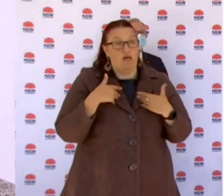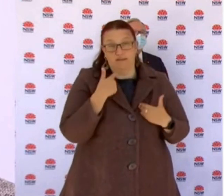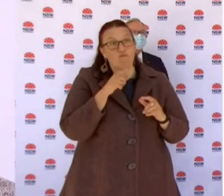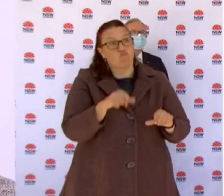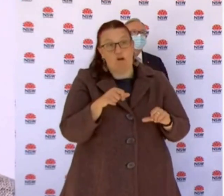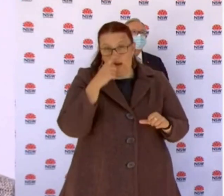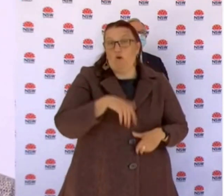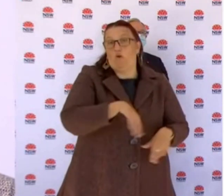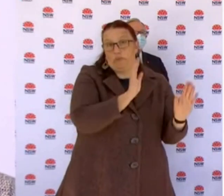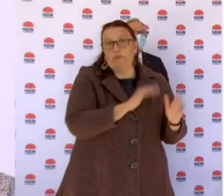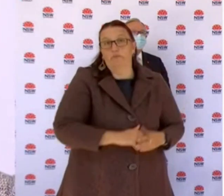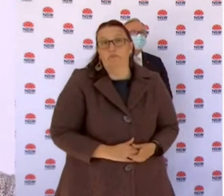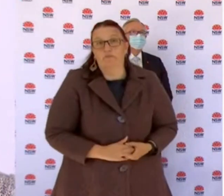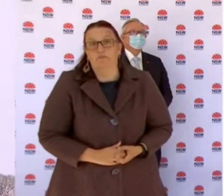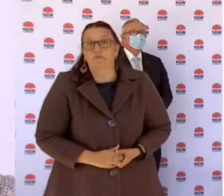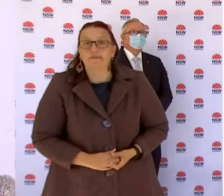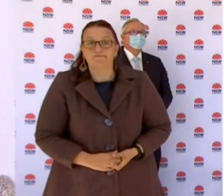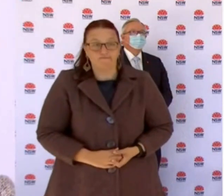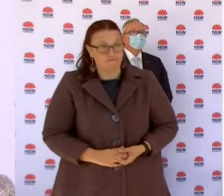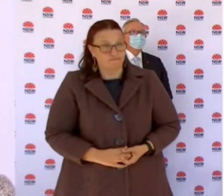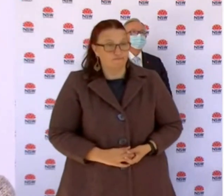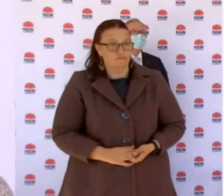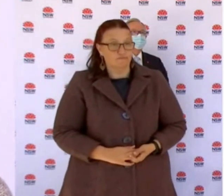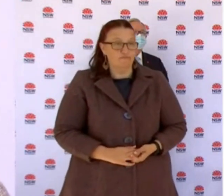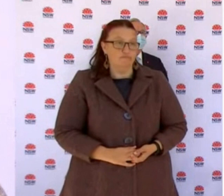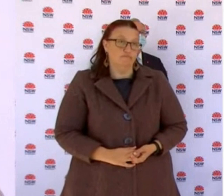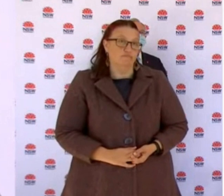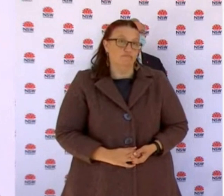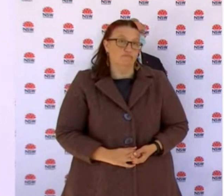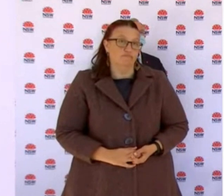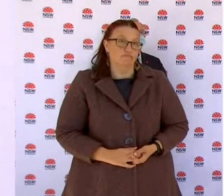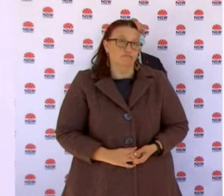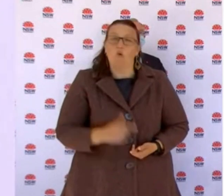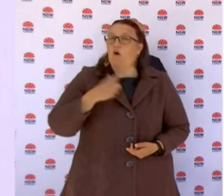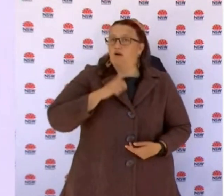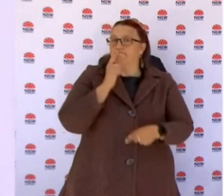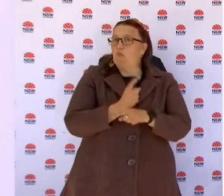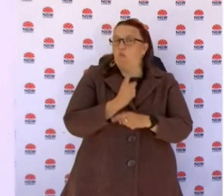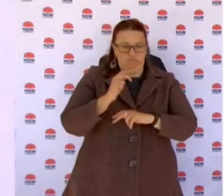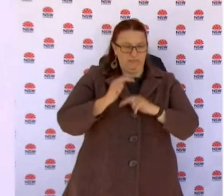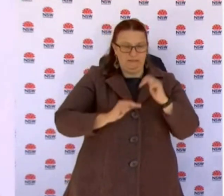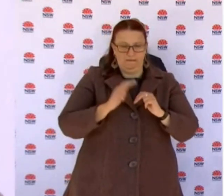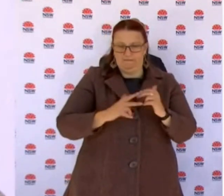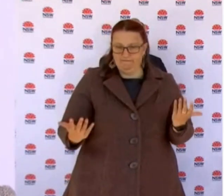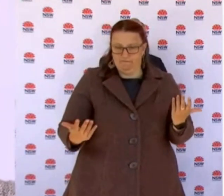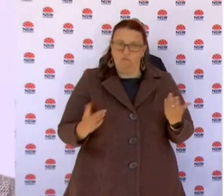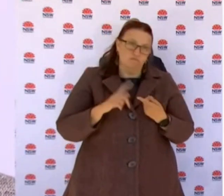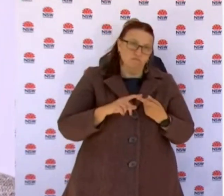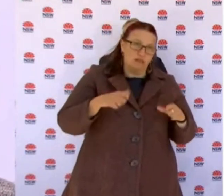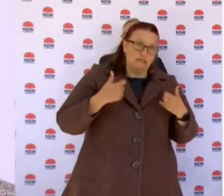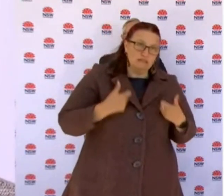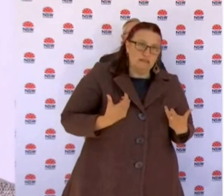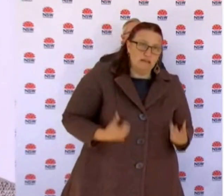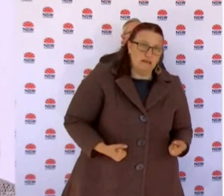result. This again highlights that we do have essential activities continuing, and we do again urge everyone